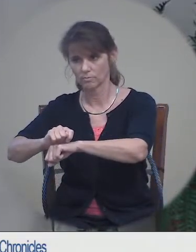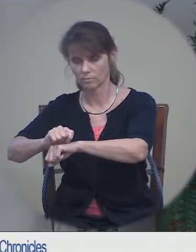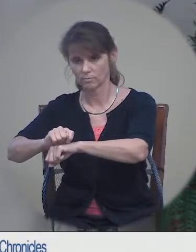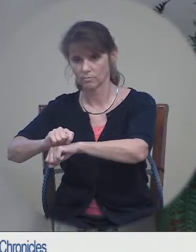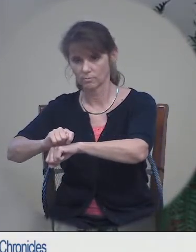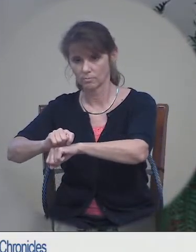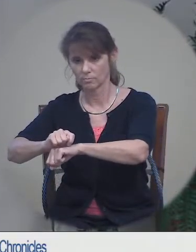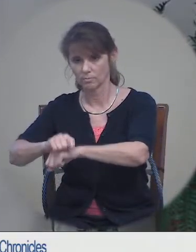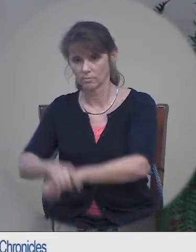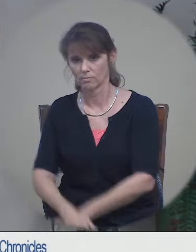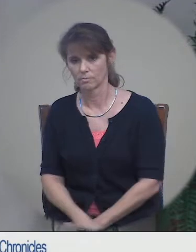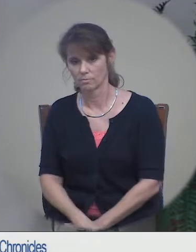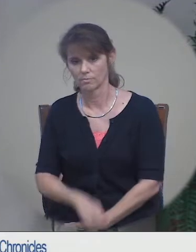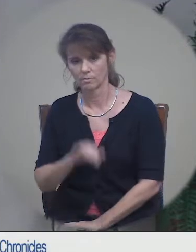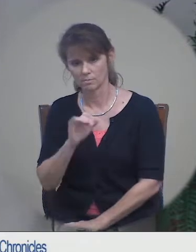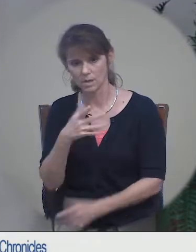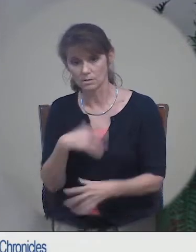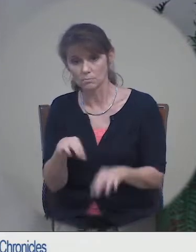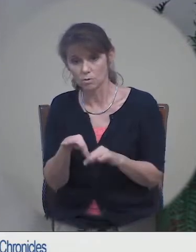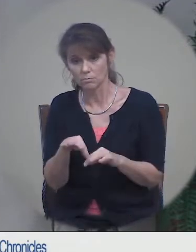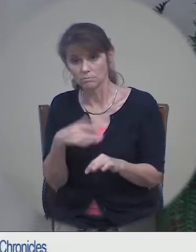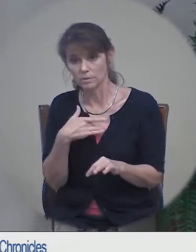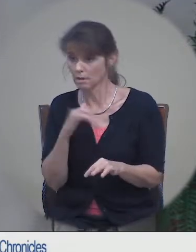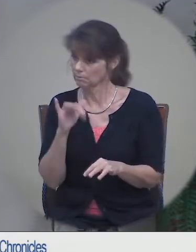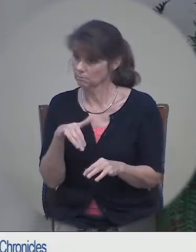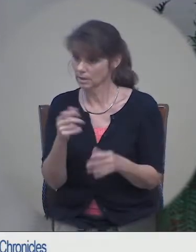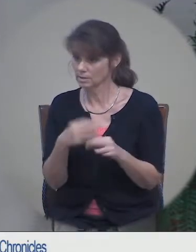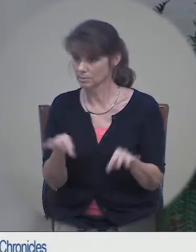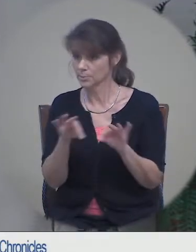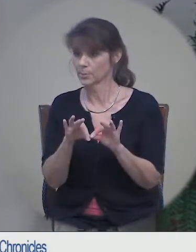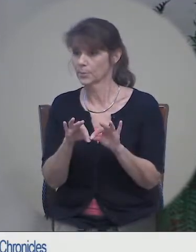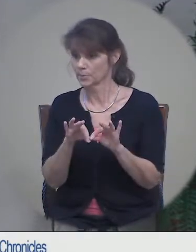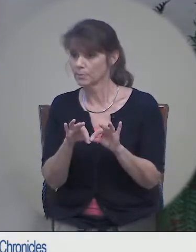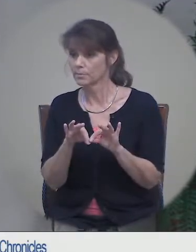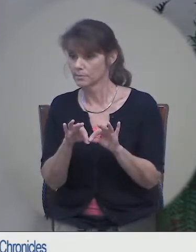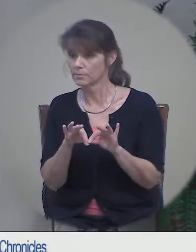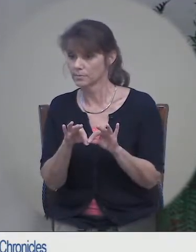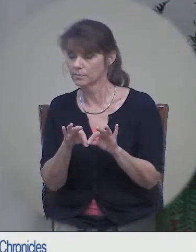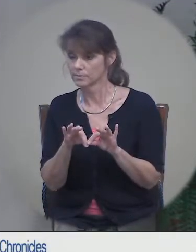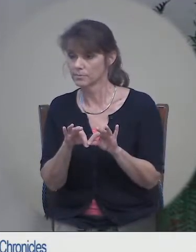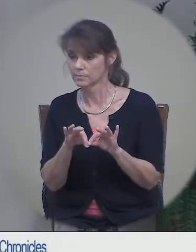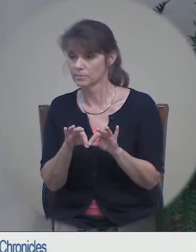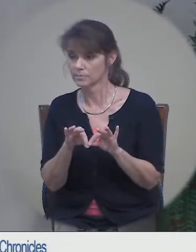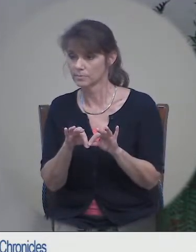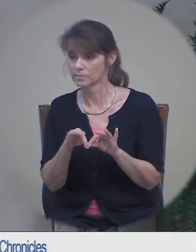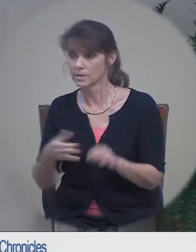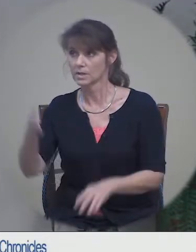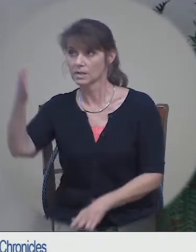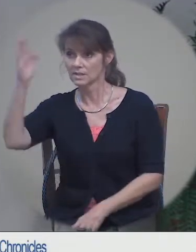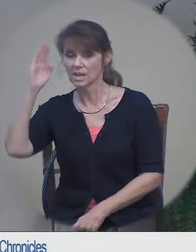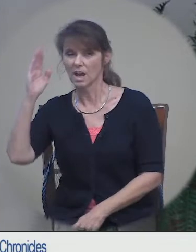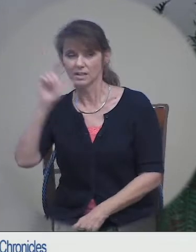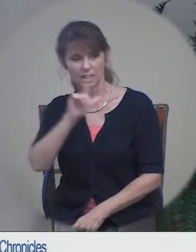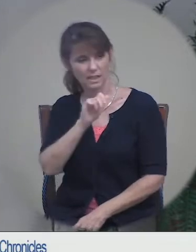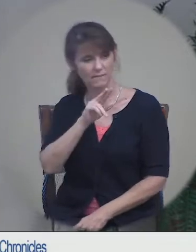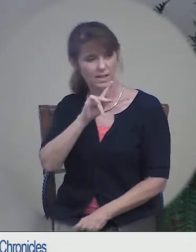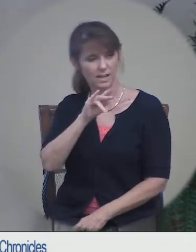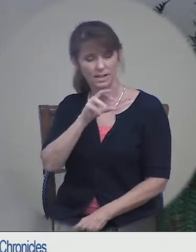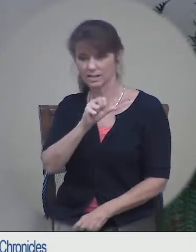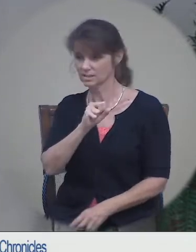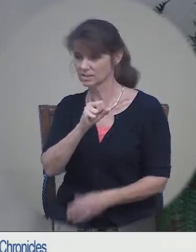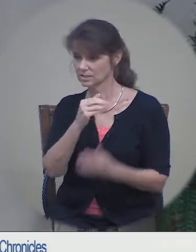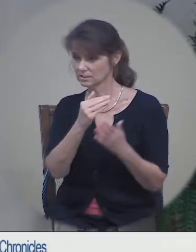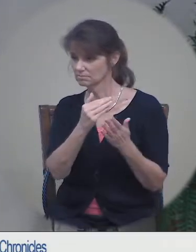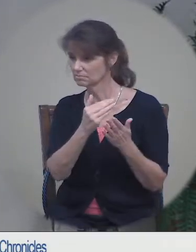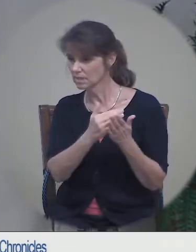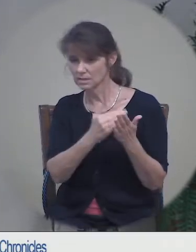think that's important. I mean, what did God teach in Leviticus chapter 10 to